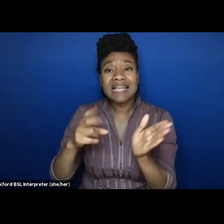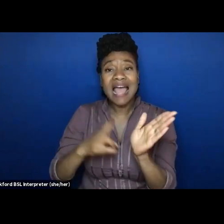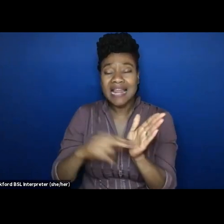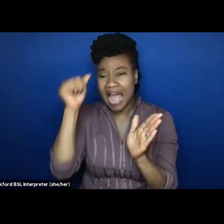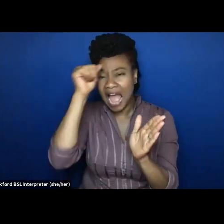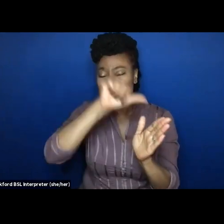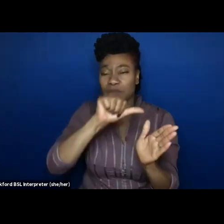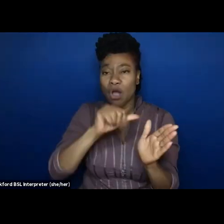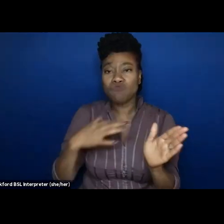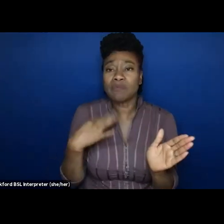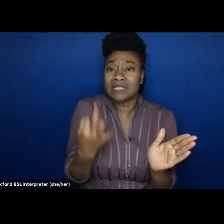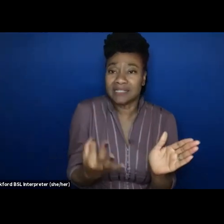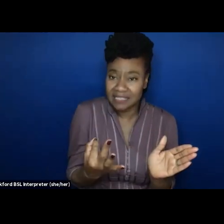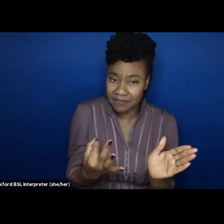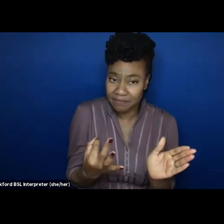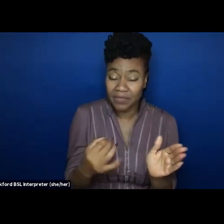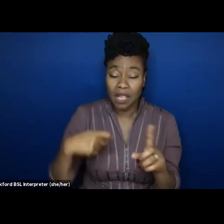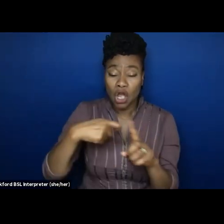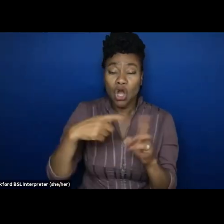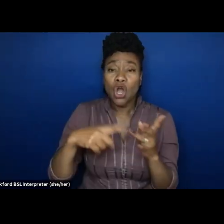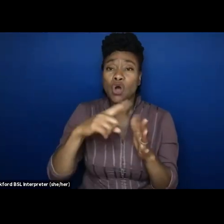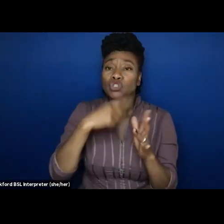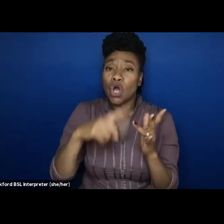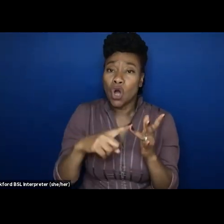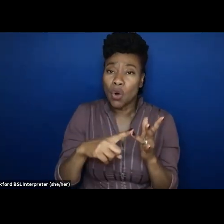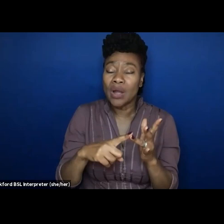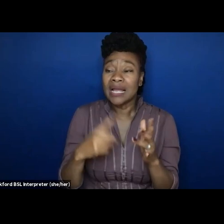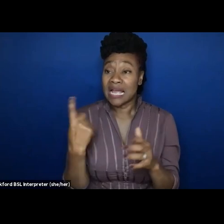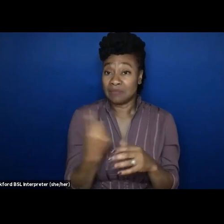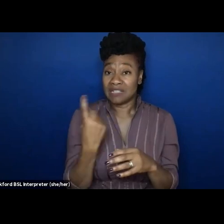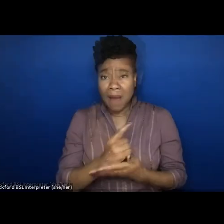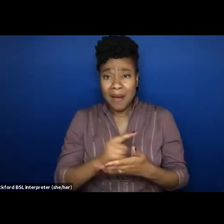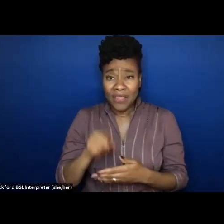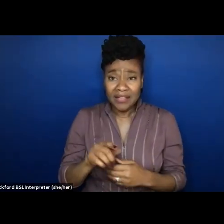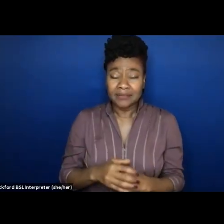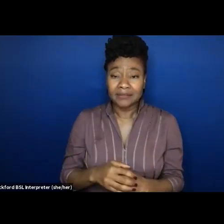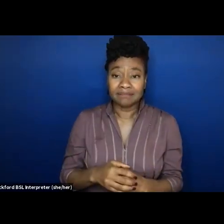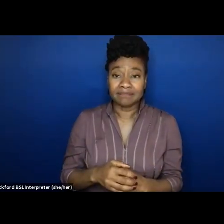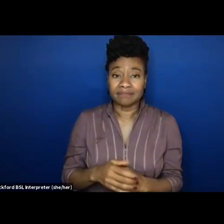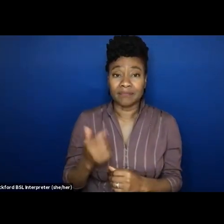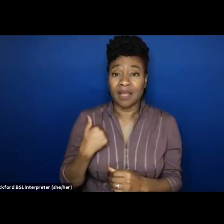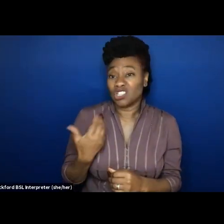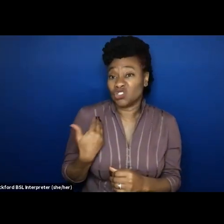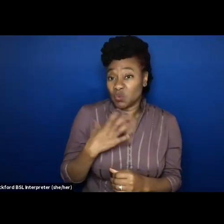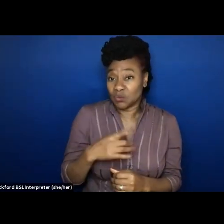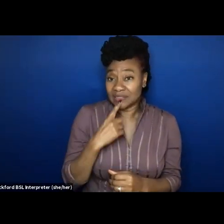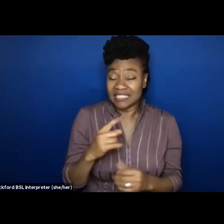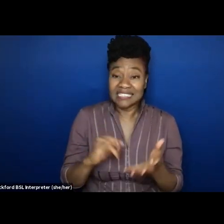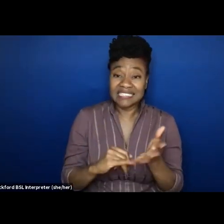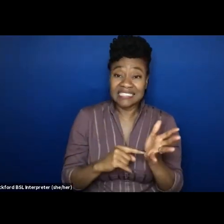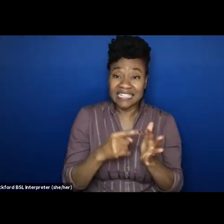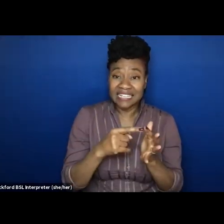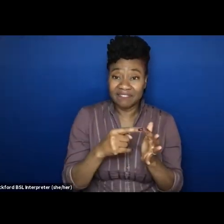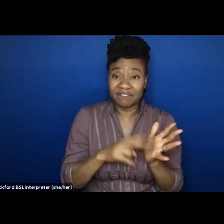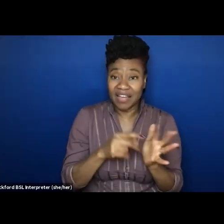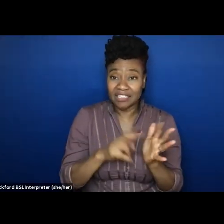Parity of Esteem, and Kojo Bonsu, the peer involvement worker I just wanted to say that Stephen Jones will then come